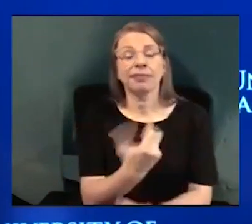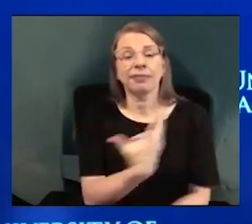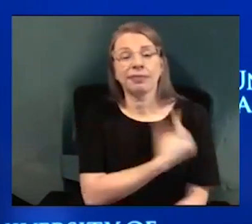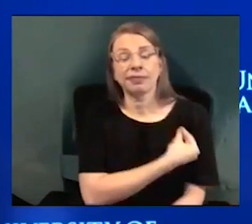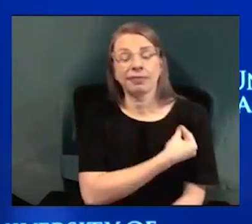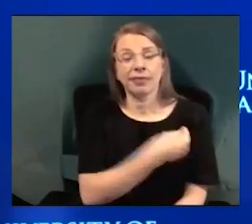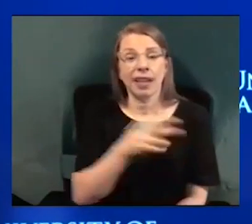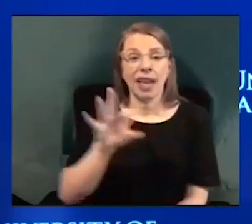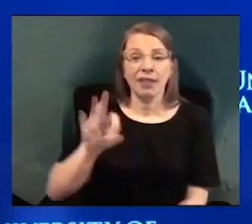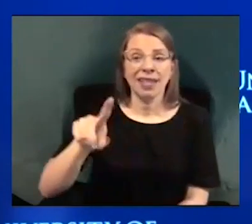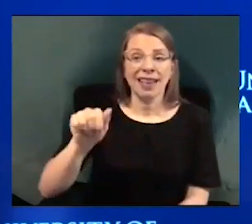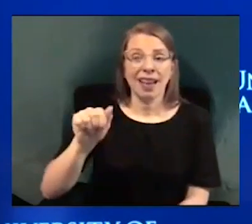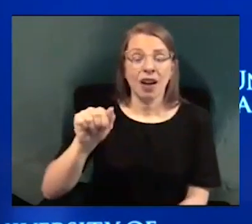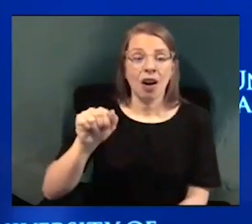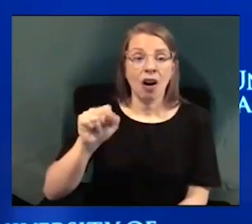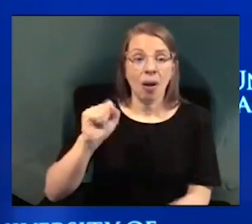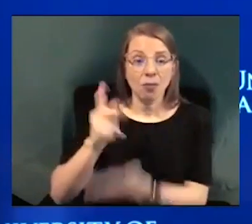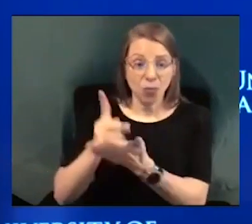suspect. But